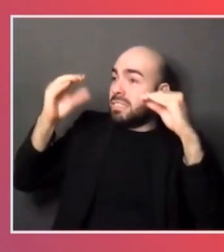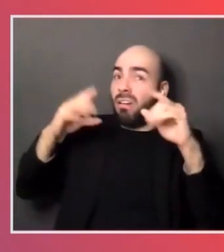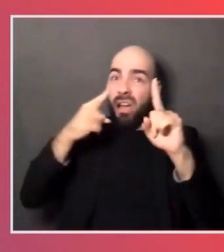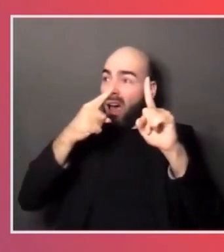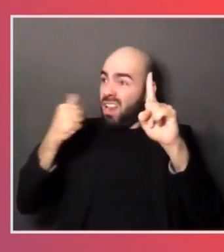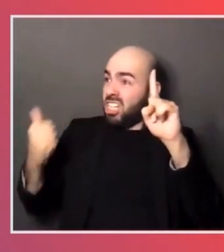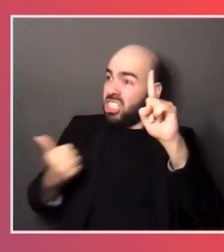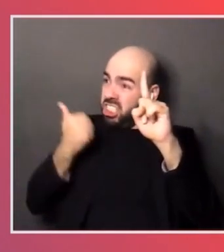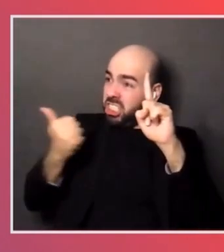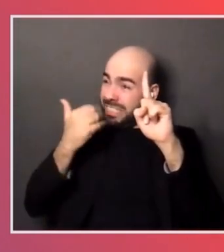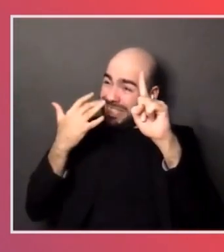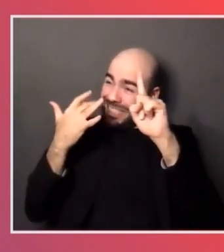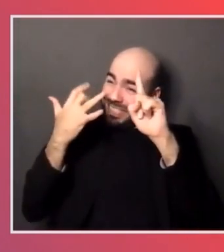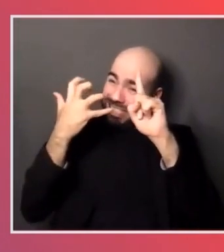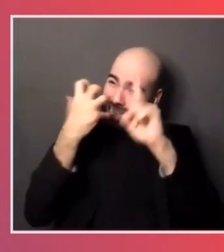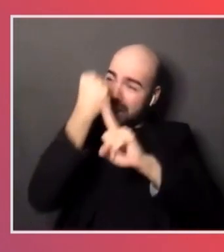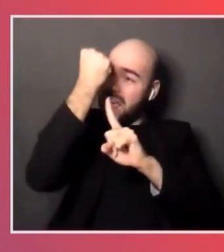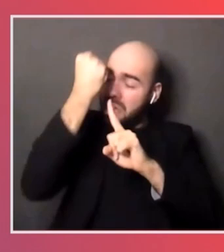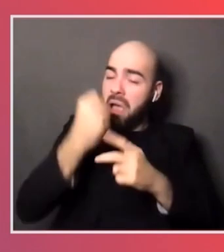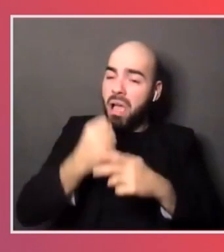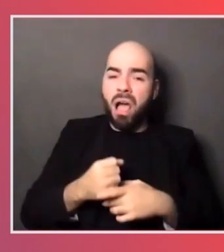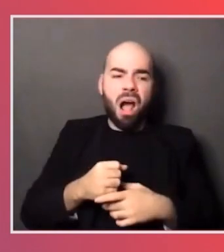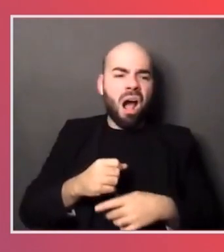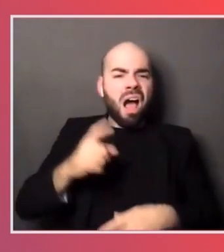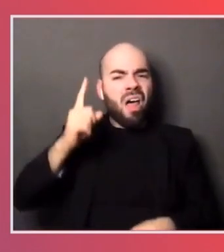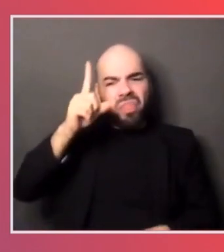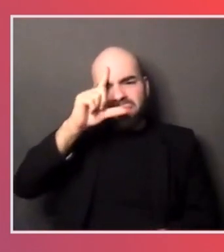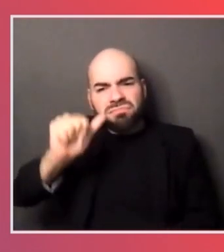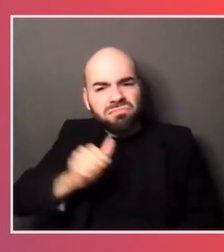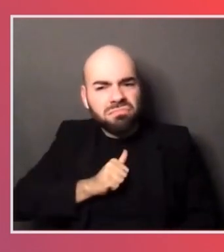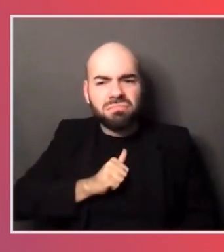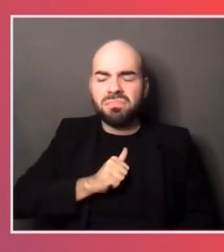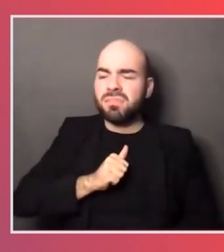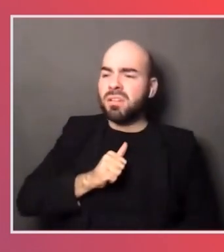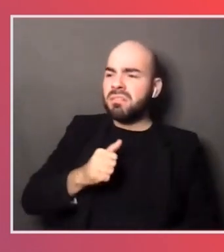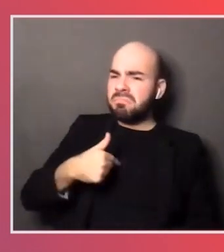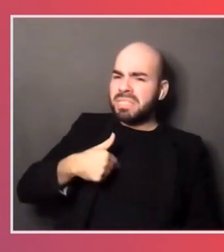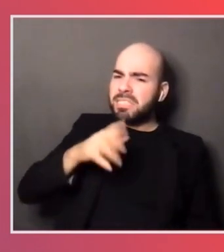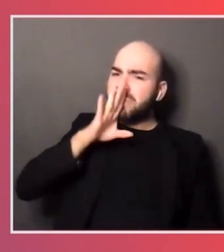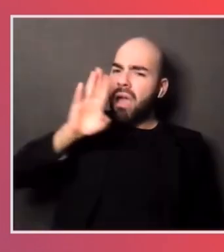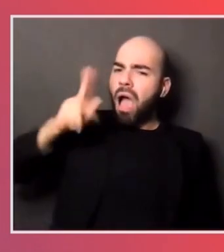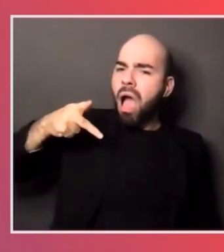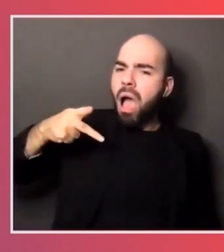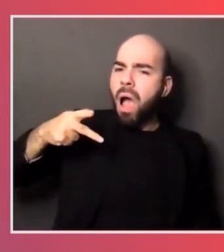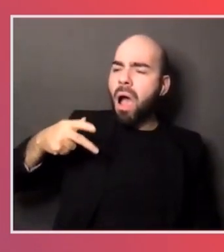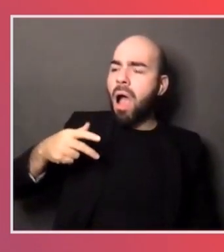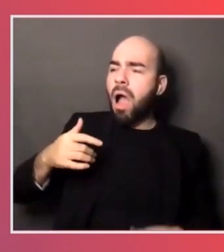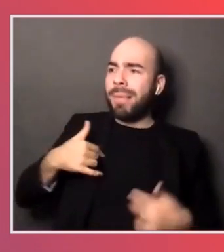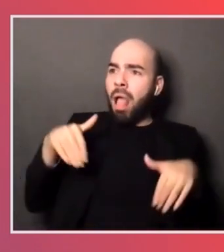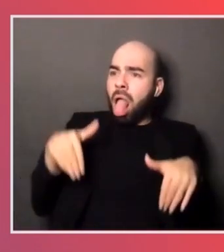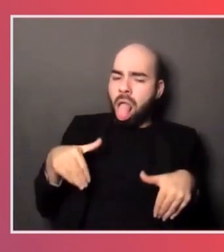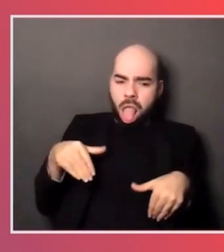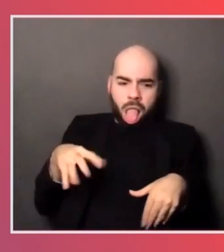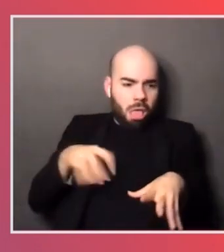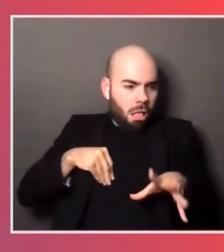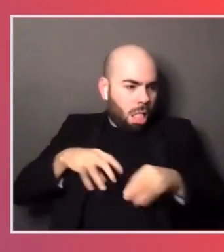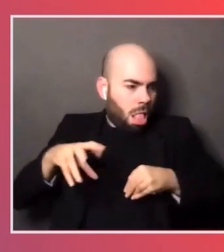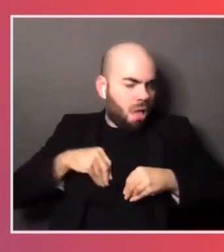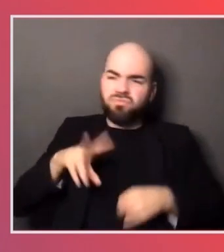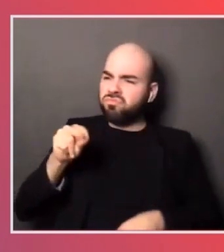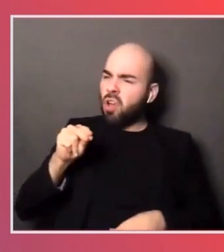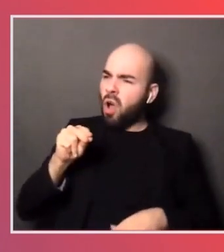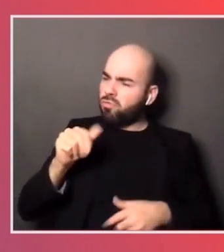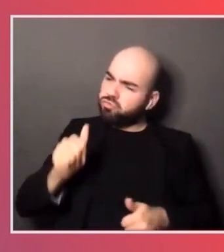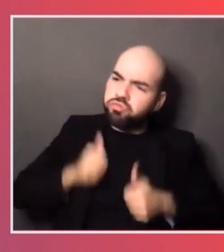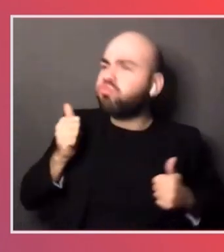stand up for myself. And those are all qualities that are, are imbued in all the characters that I play, but certainly